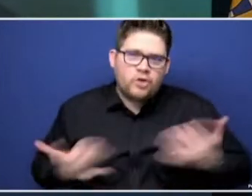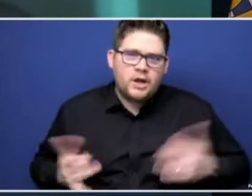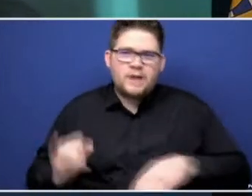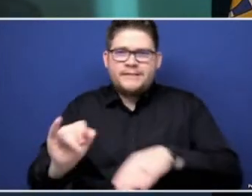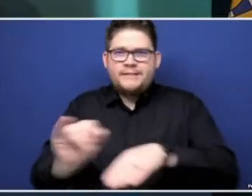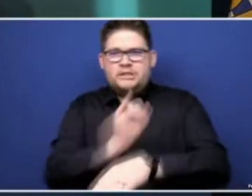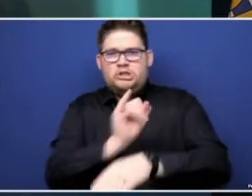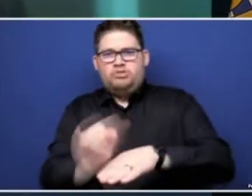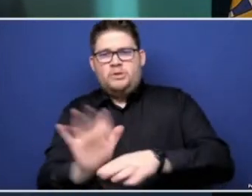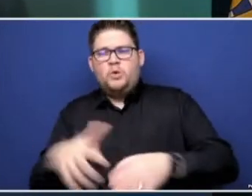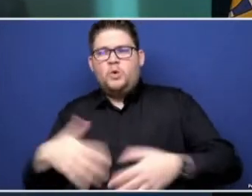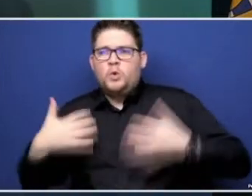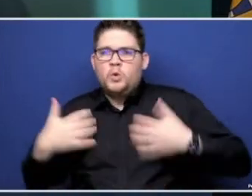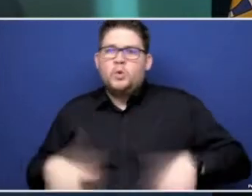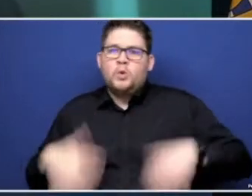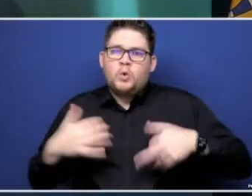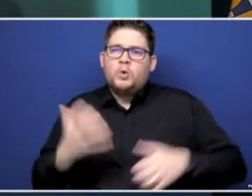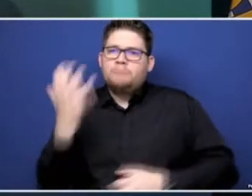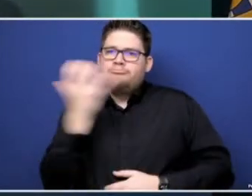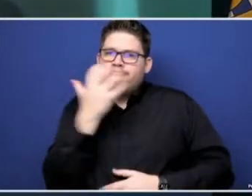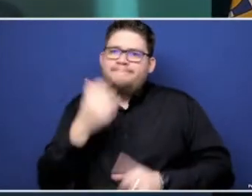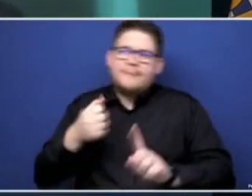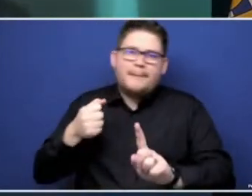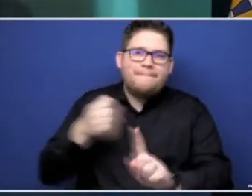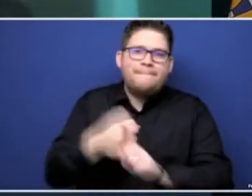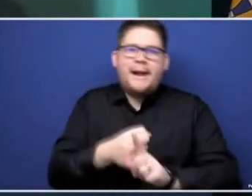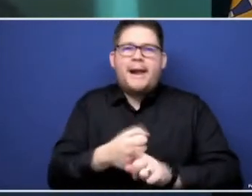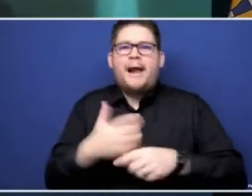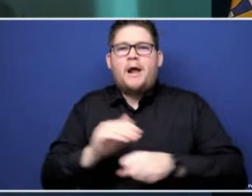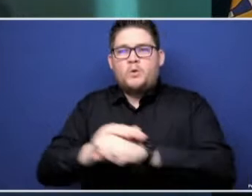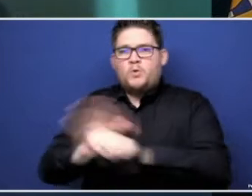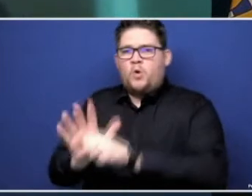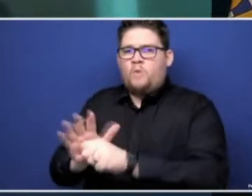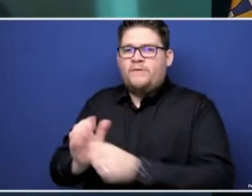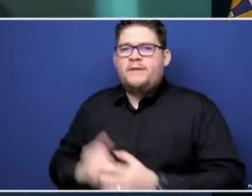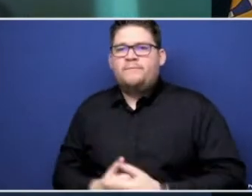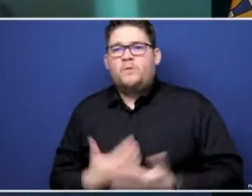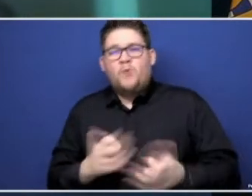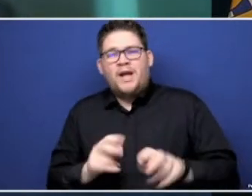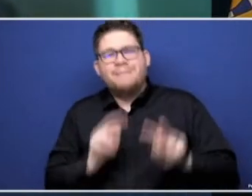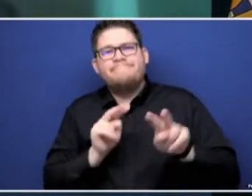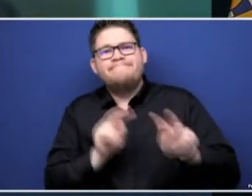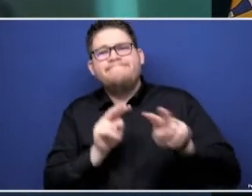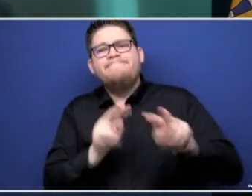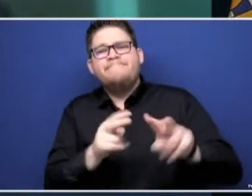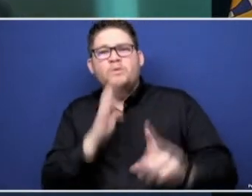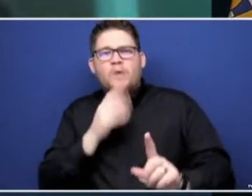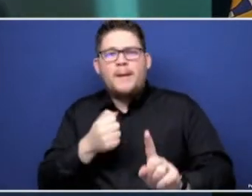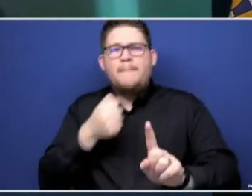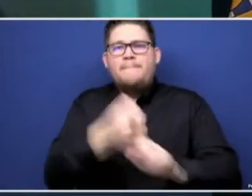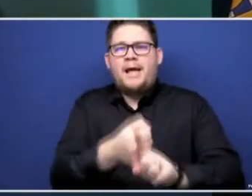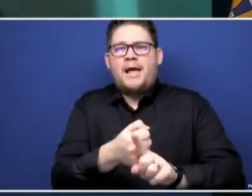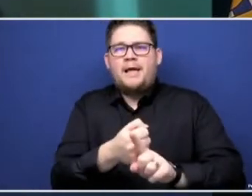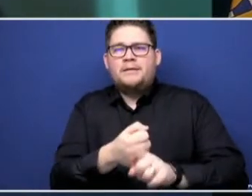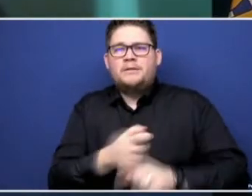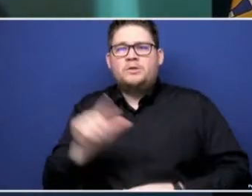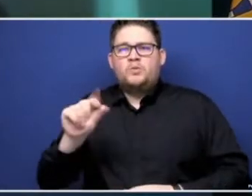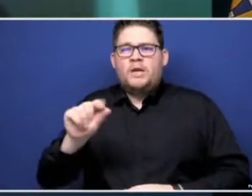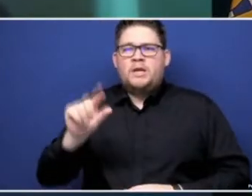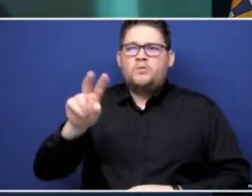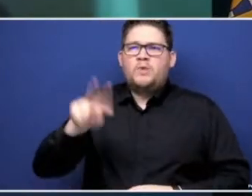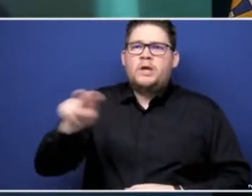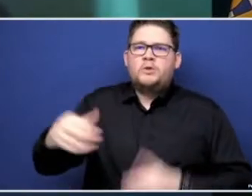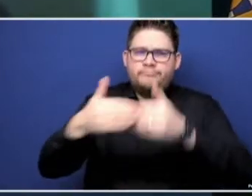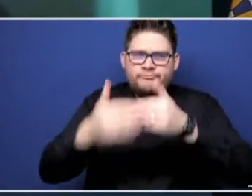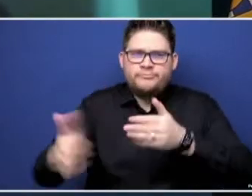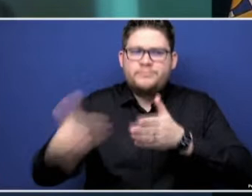and they're so excited to get their vaccine that they're smiling and they're laughing once they get it. And we know that